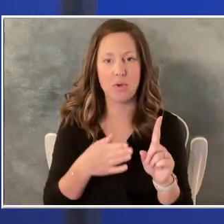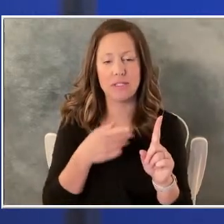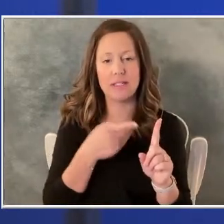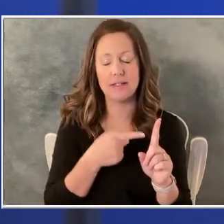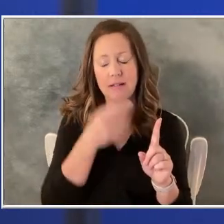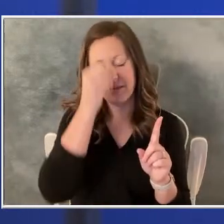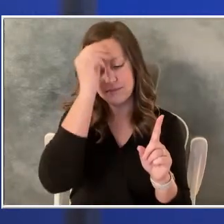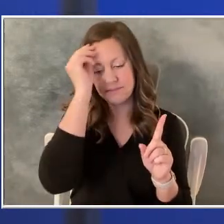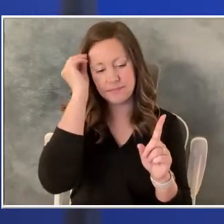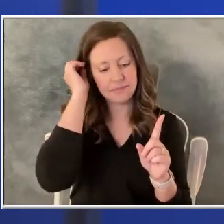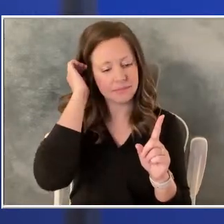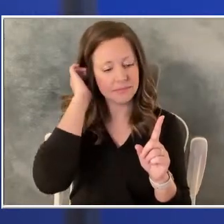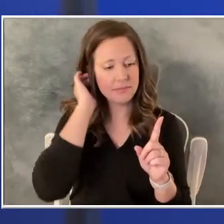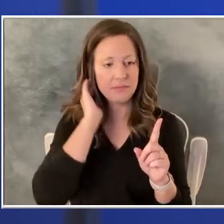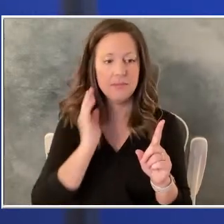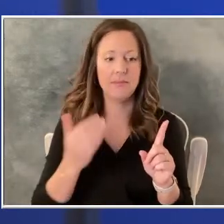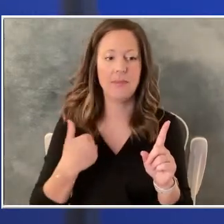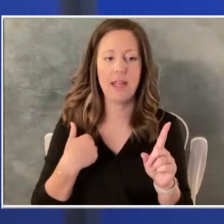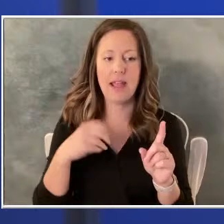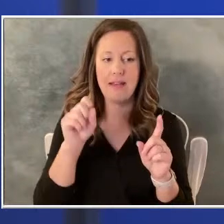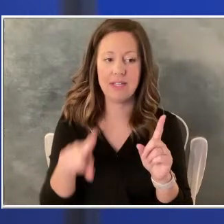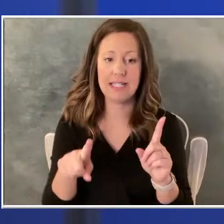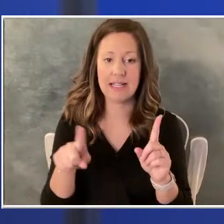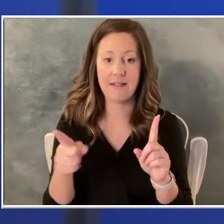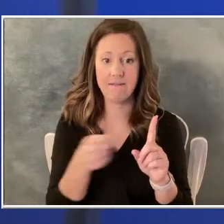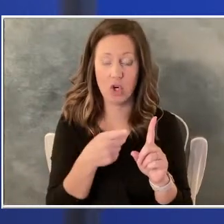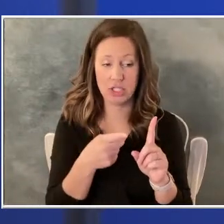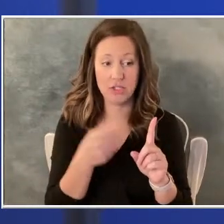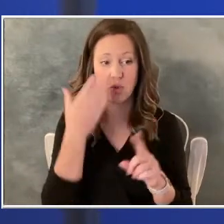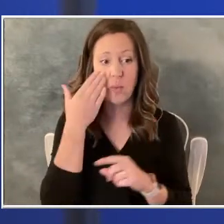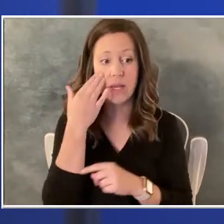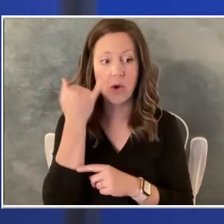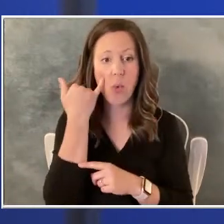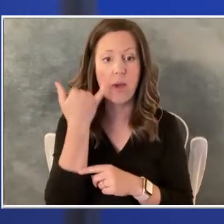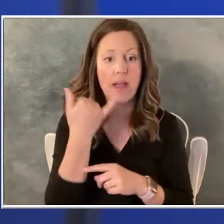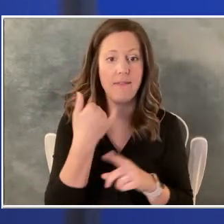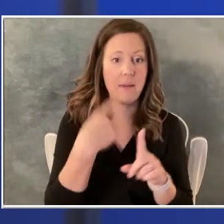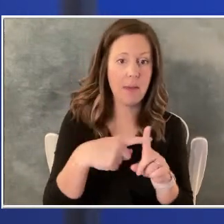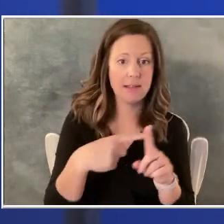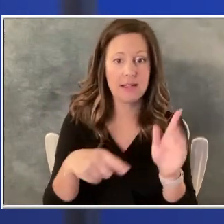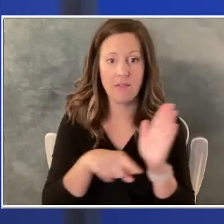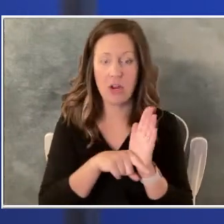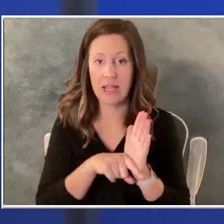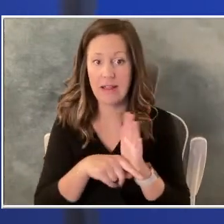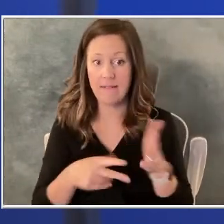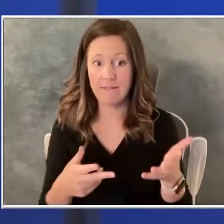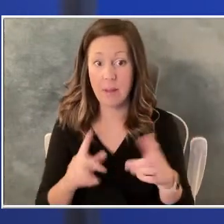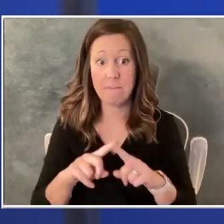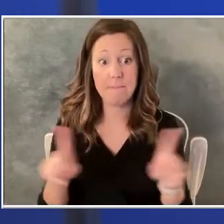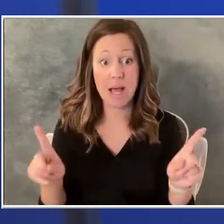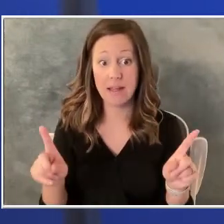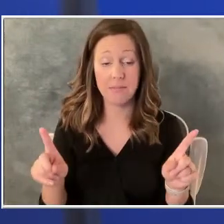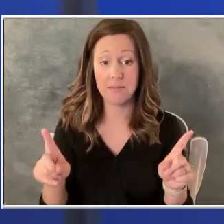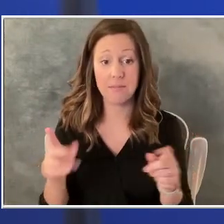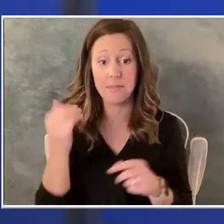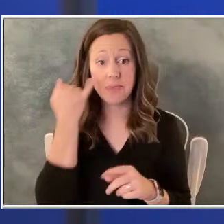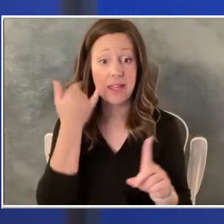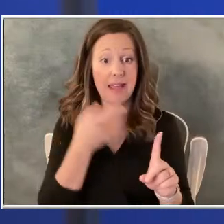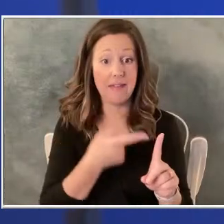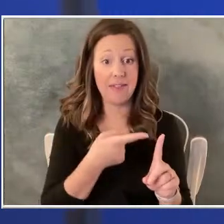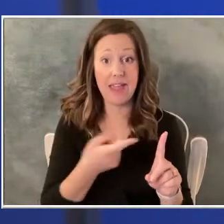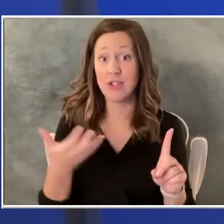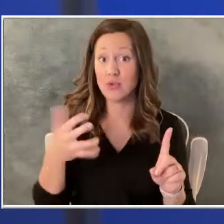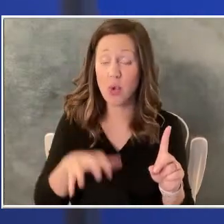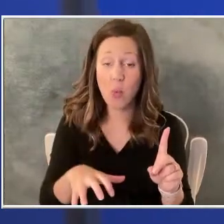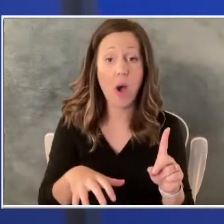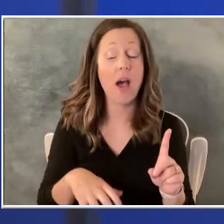have the test first, so we know what a positive or negative test means. But If that person doesn't want to get tested,